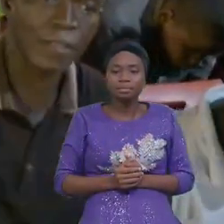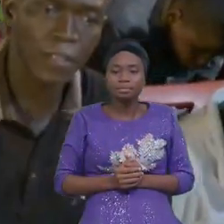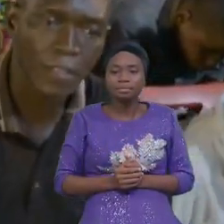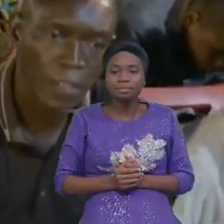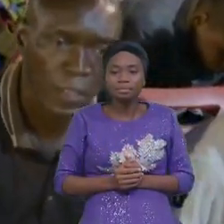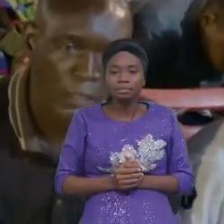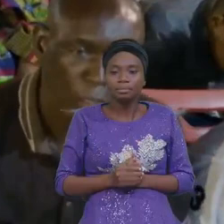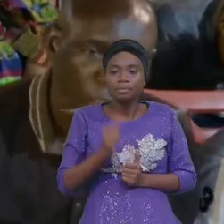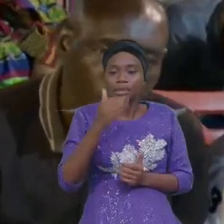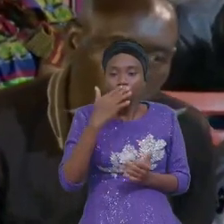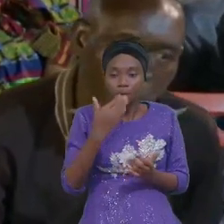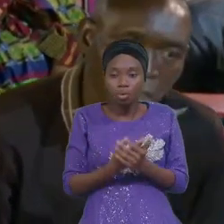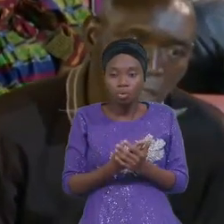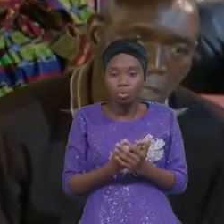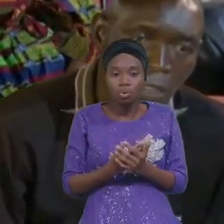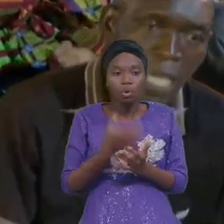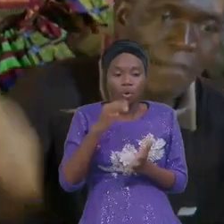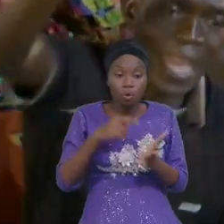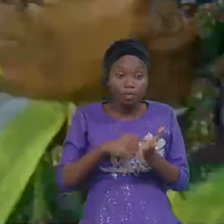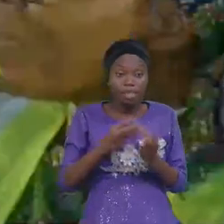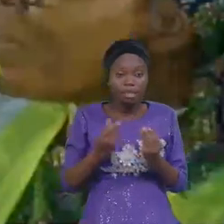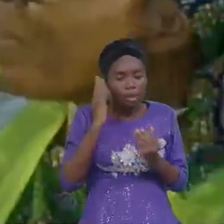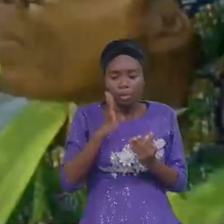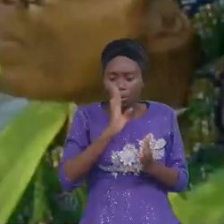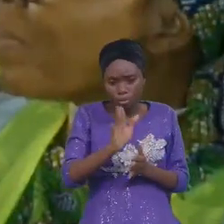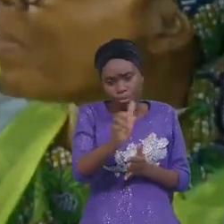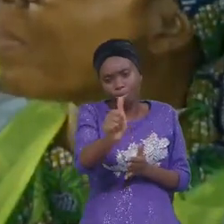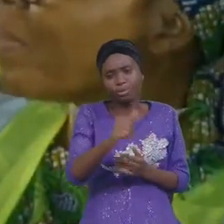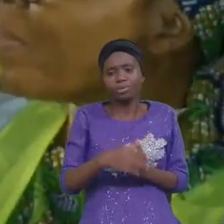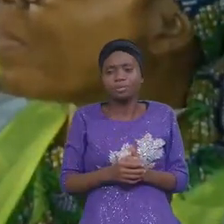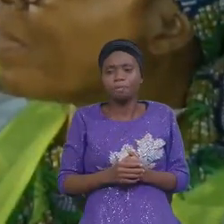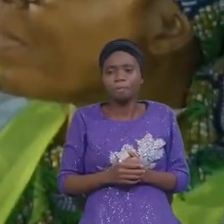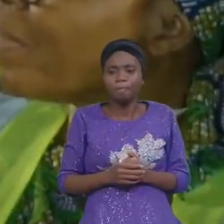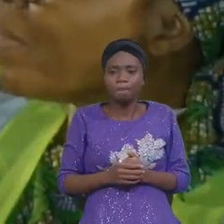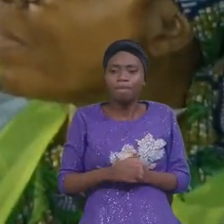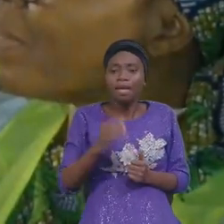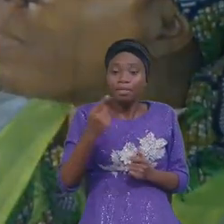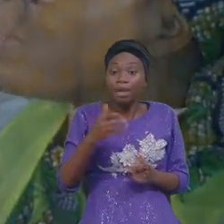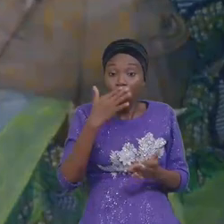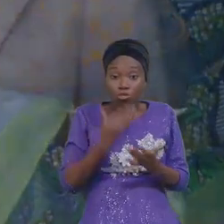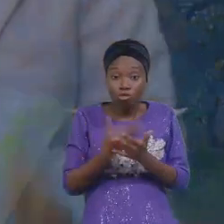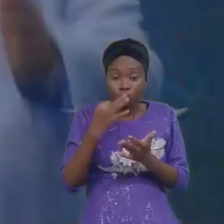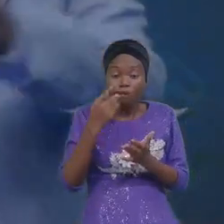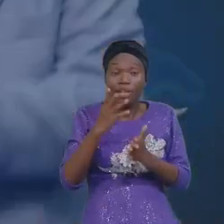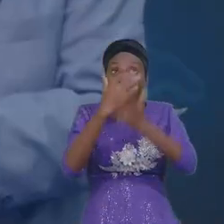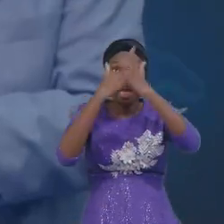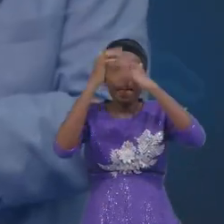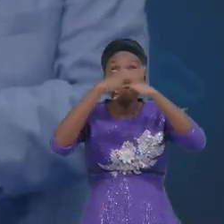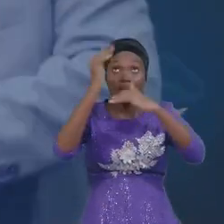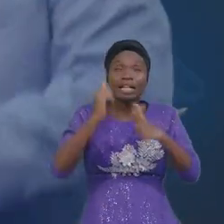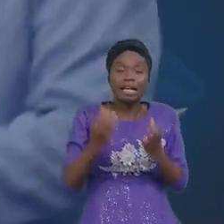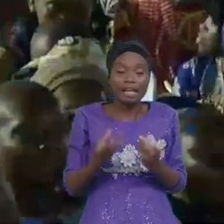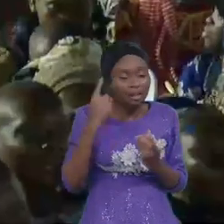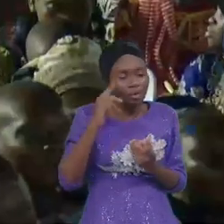The good of the promised land will be yours. The good of the heavenly land will be